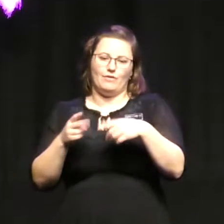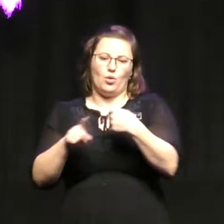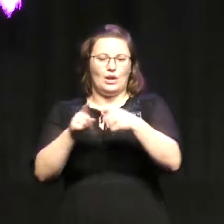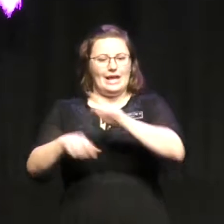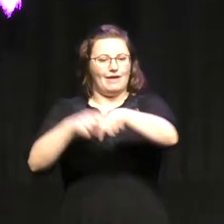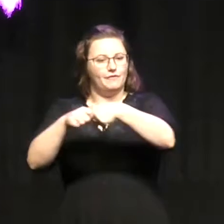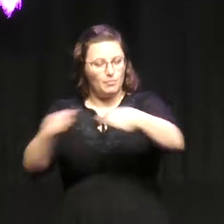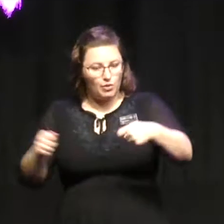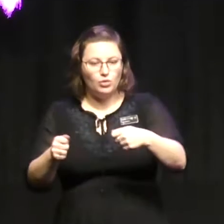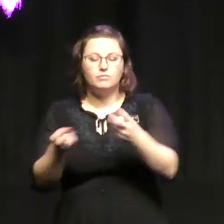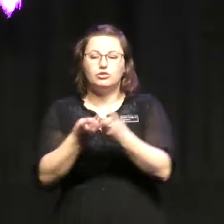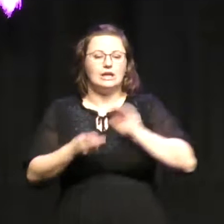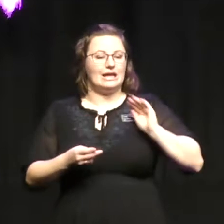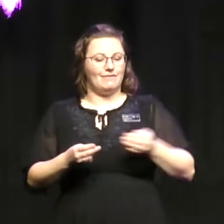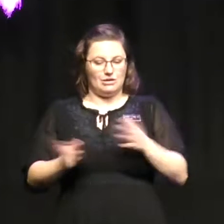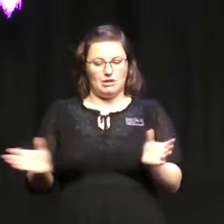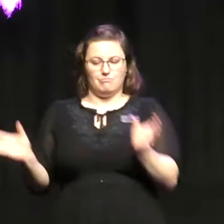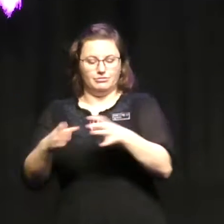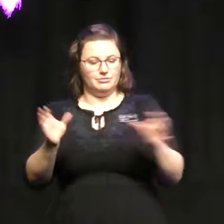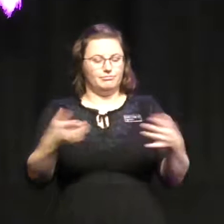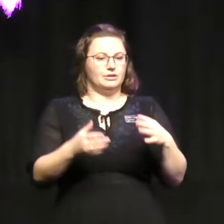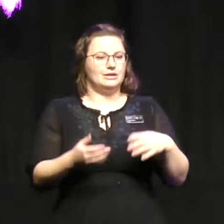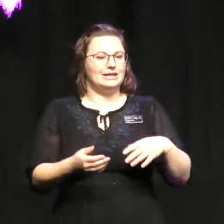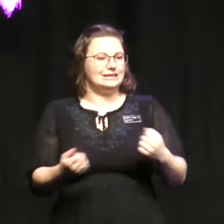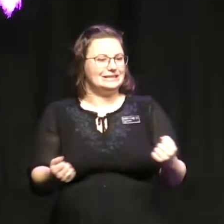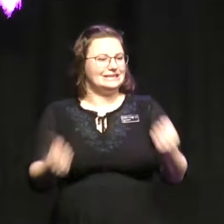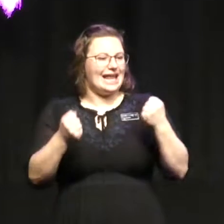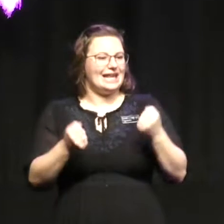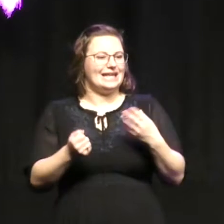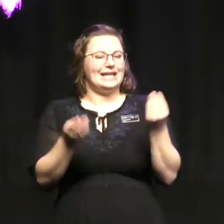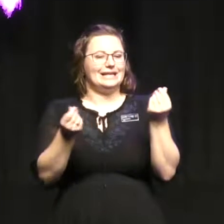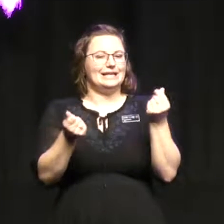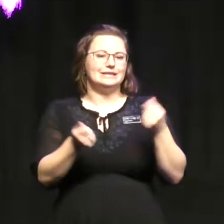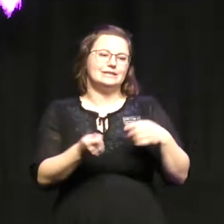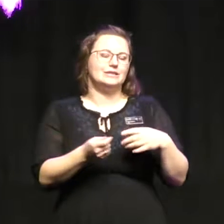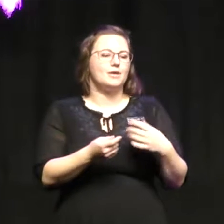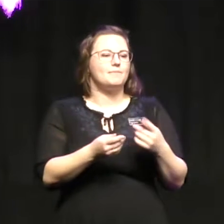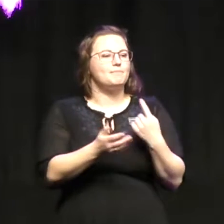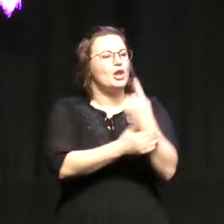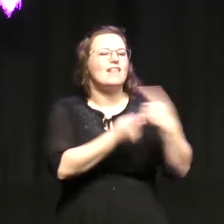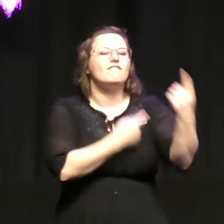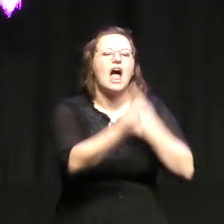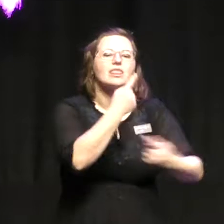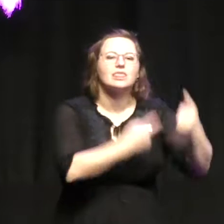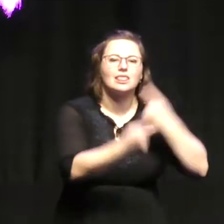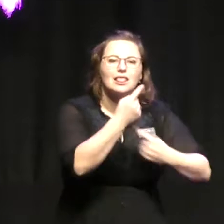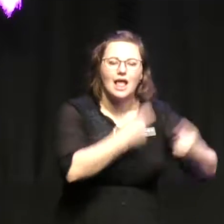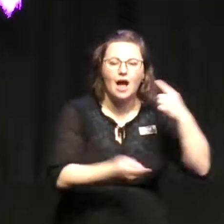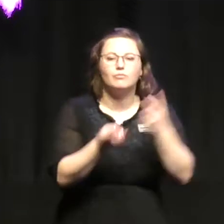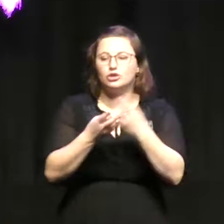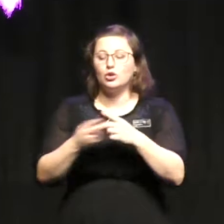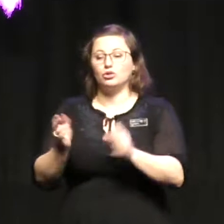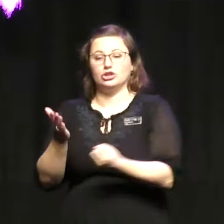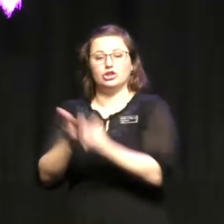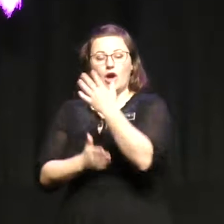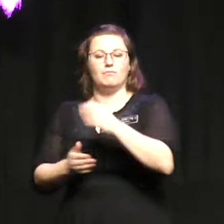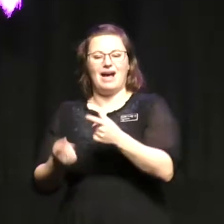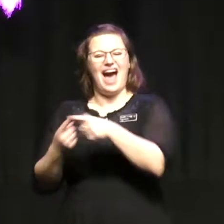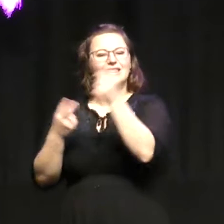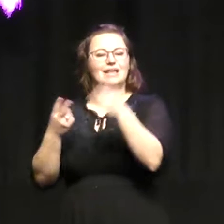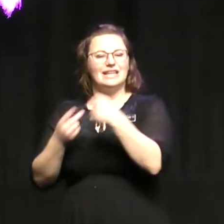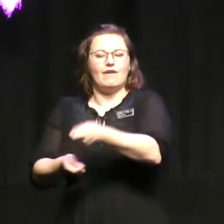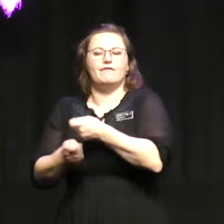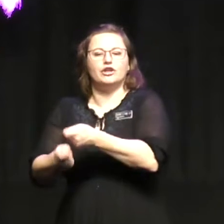develop collective bargaining power and create for themselves alternative sources of